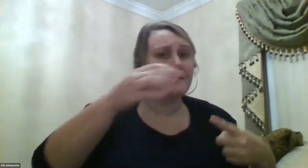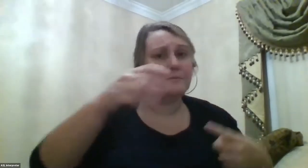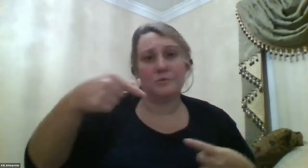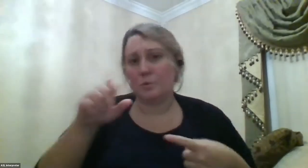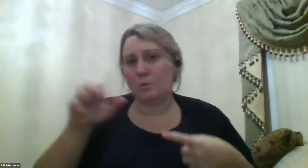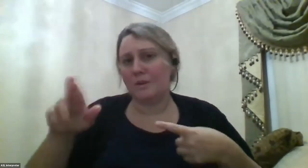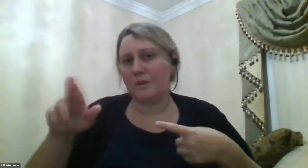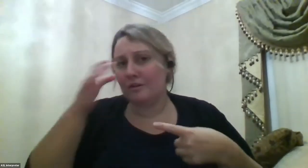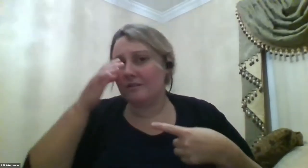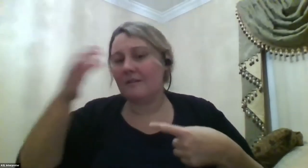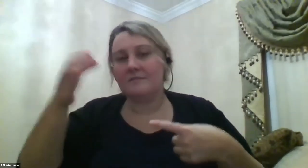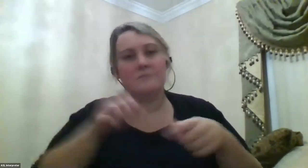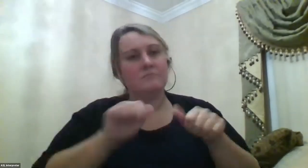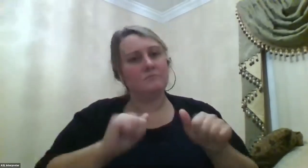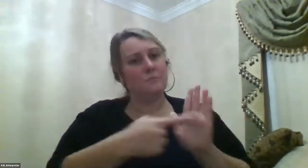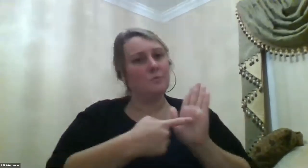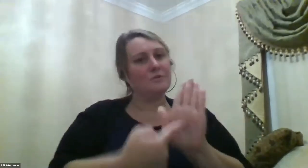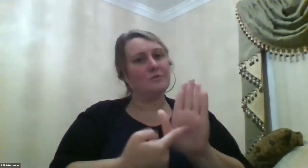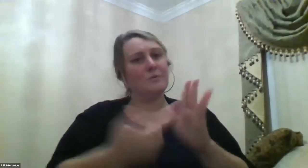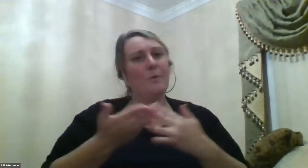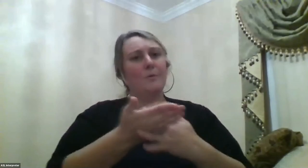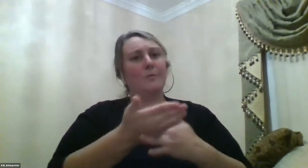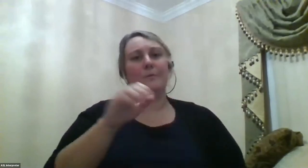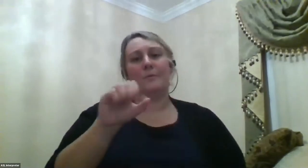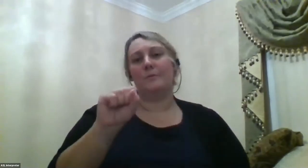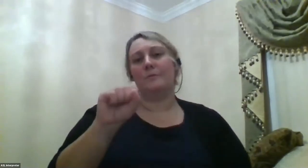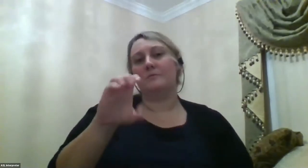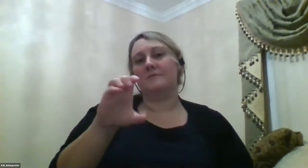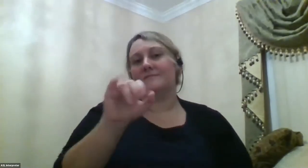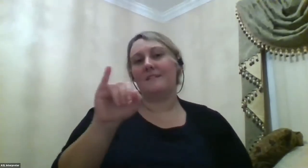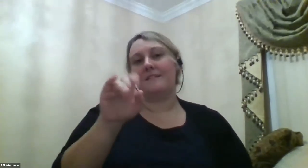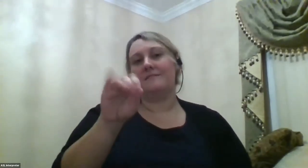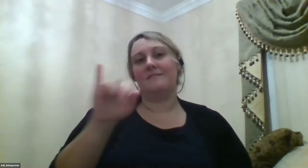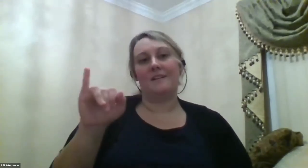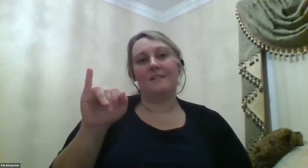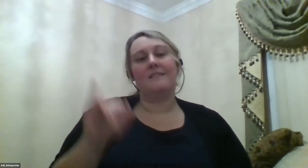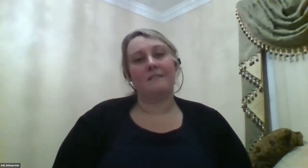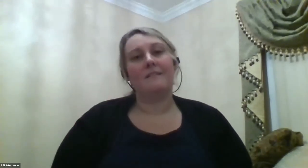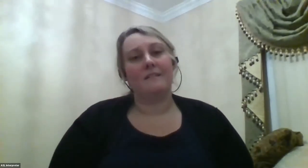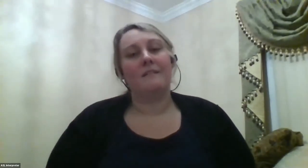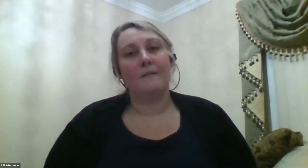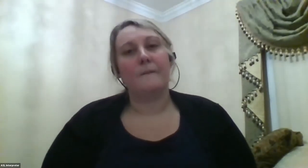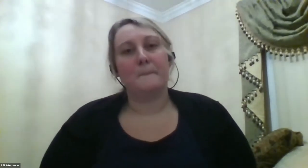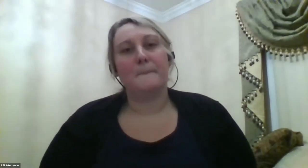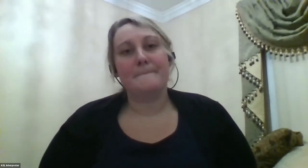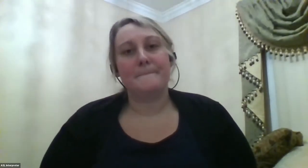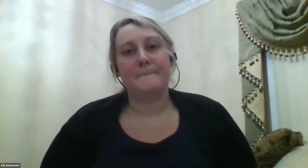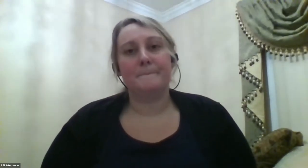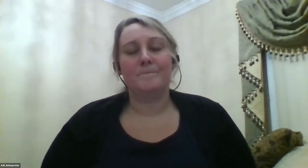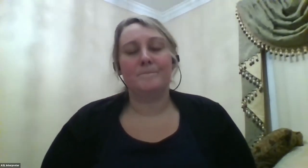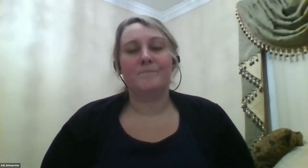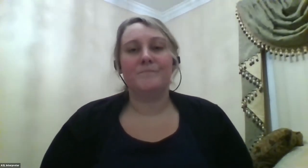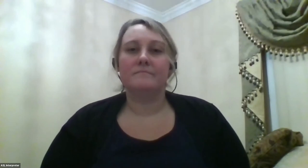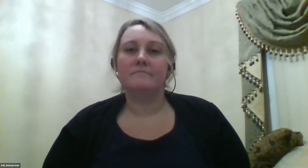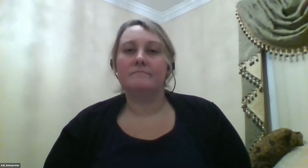and it's also a way to, for me to bring it out of like a sort of a